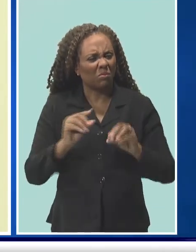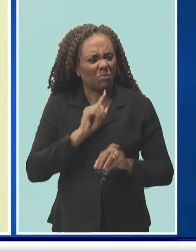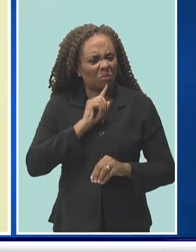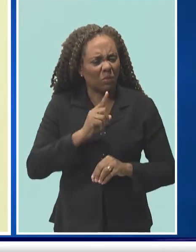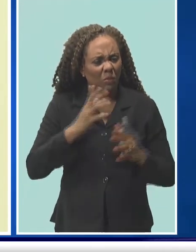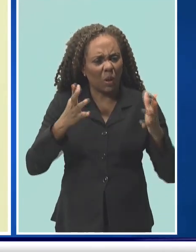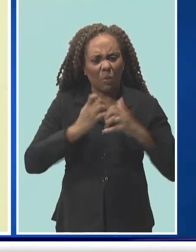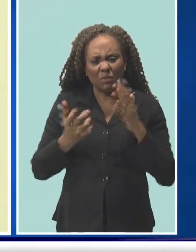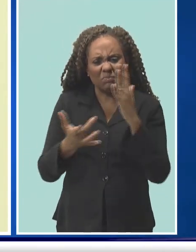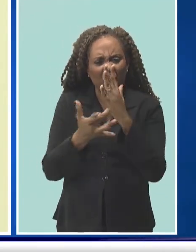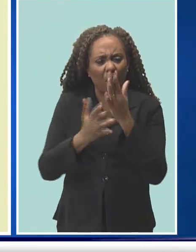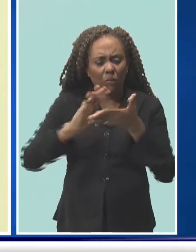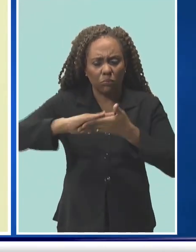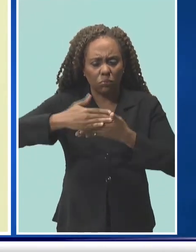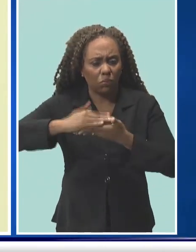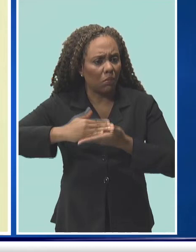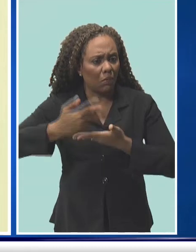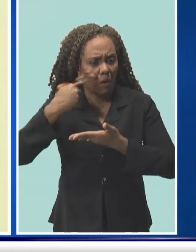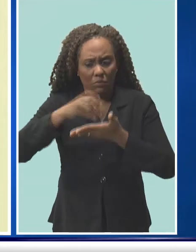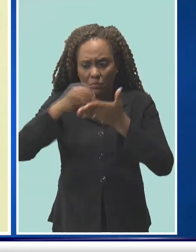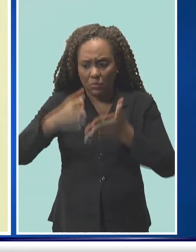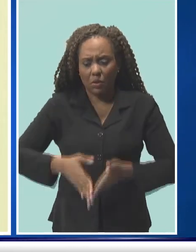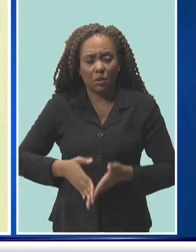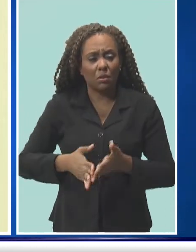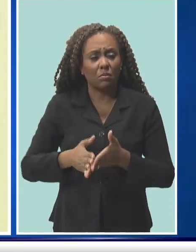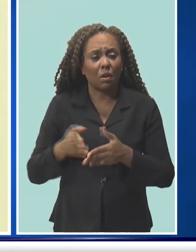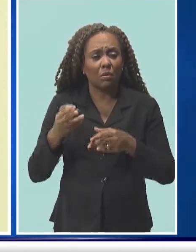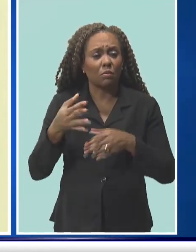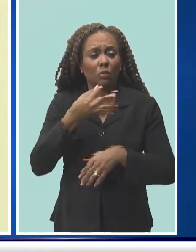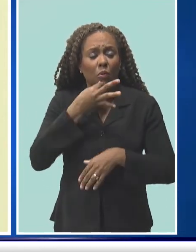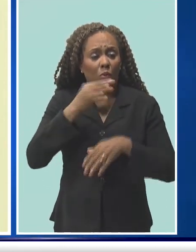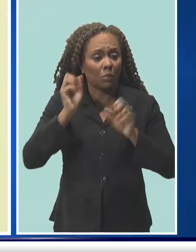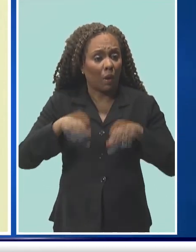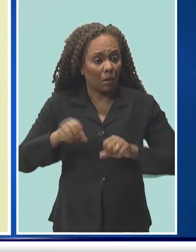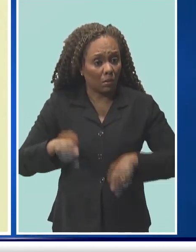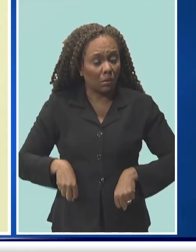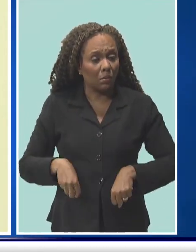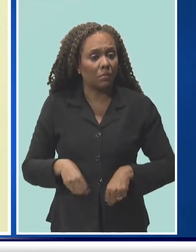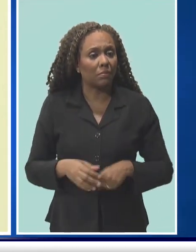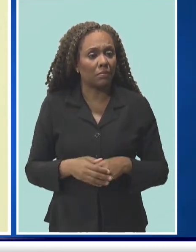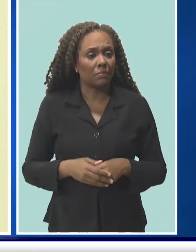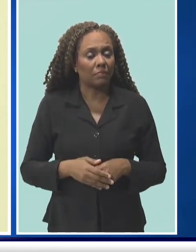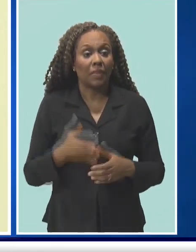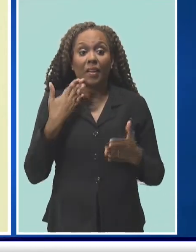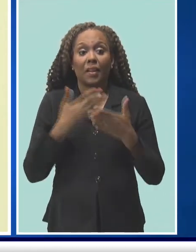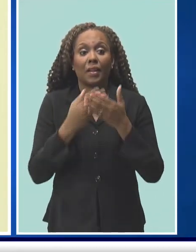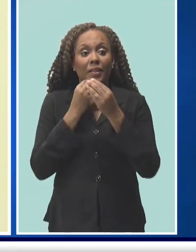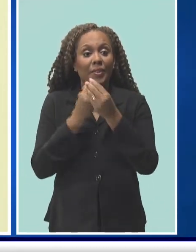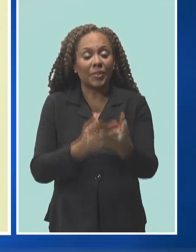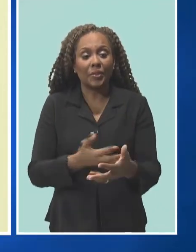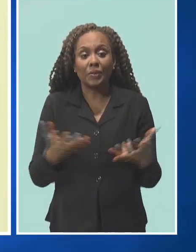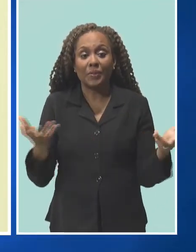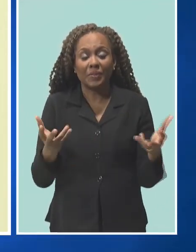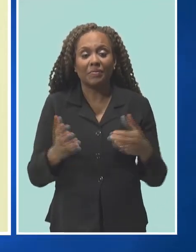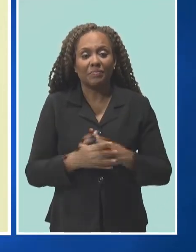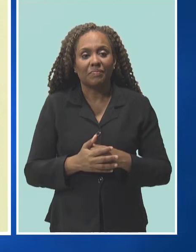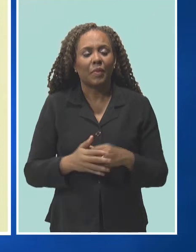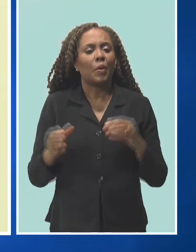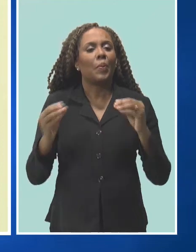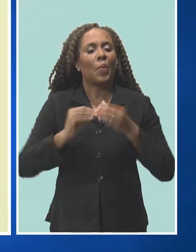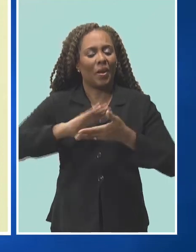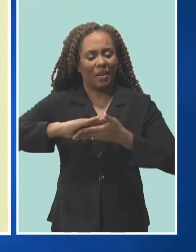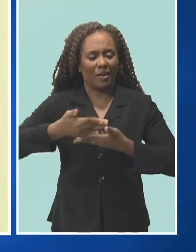those devices into the hands of the students as quickly as we possibly can. The good news is that I know that more are